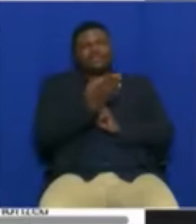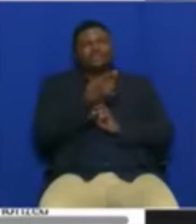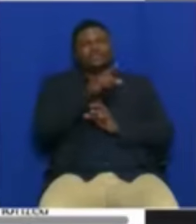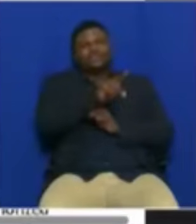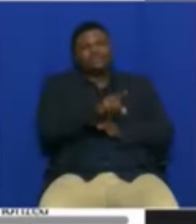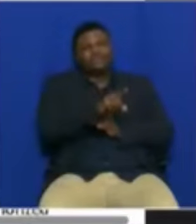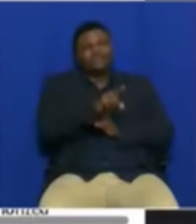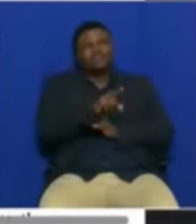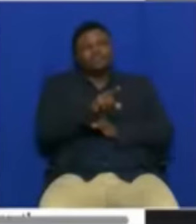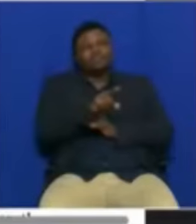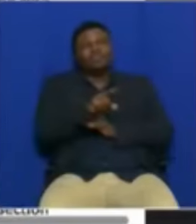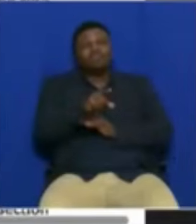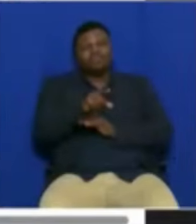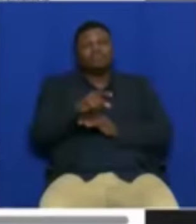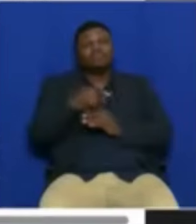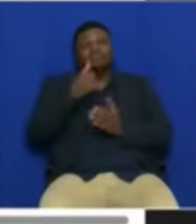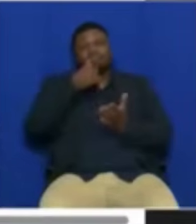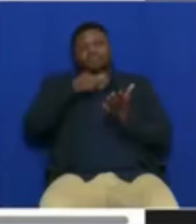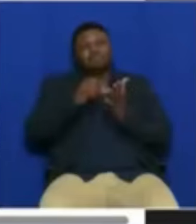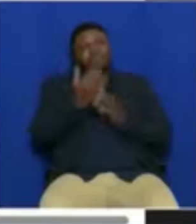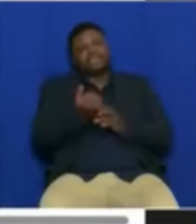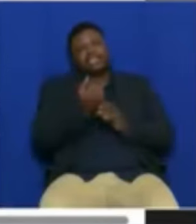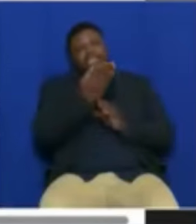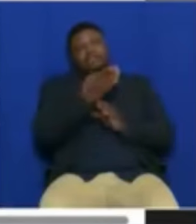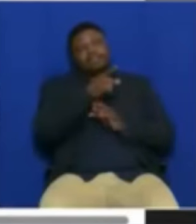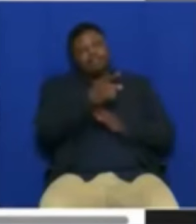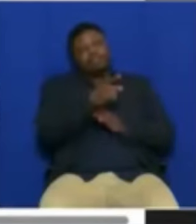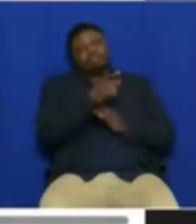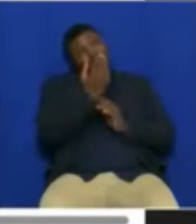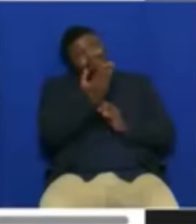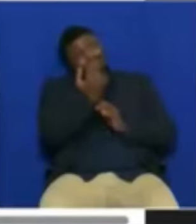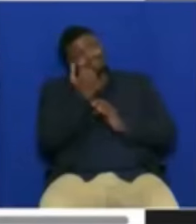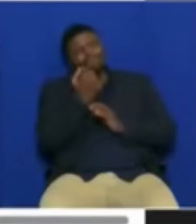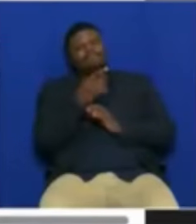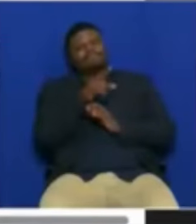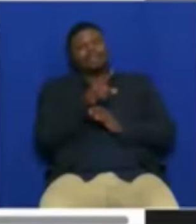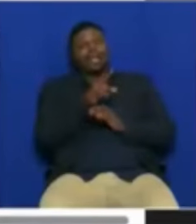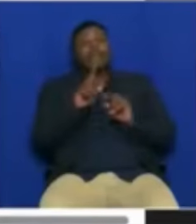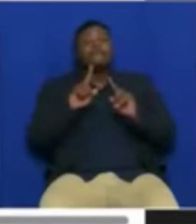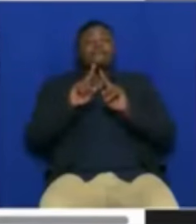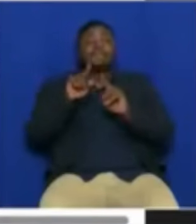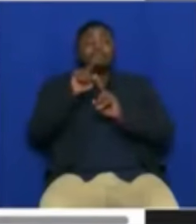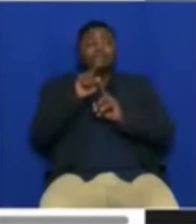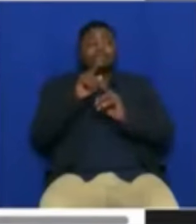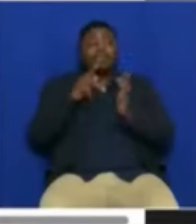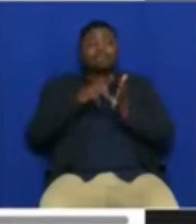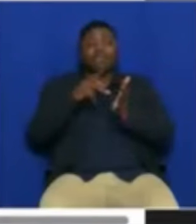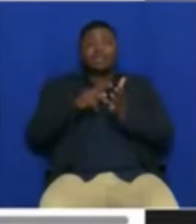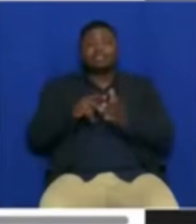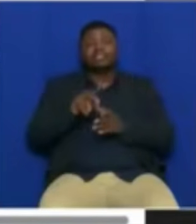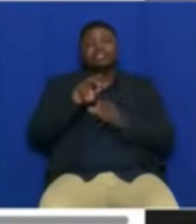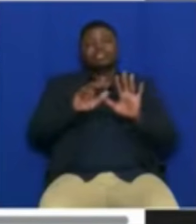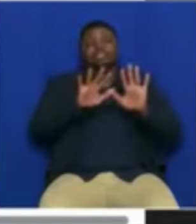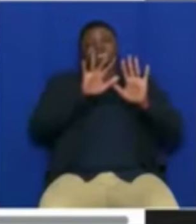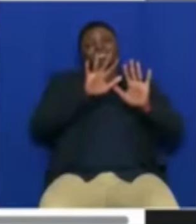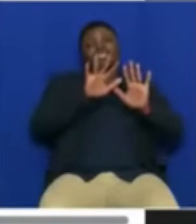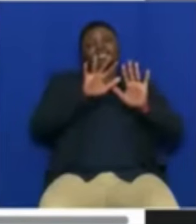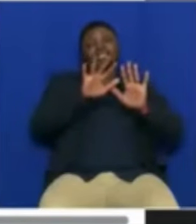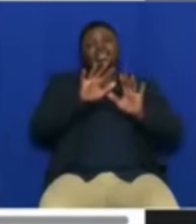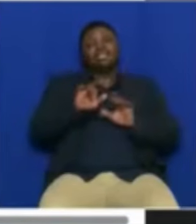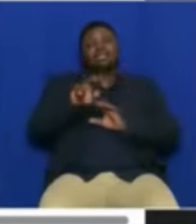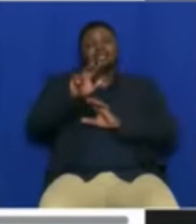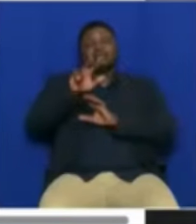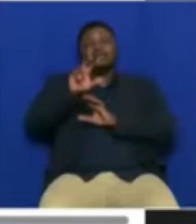perhaps 1082, says the details of the matter or other information.